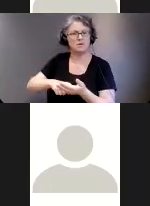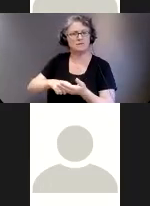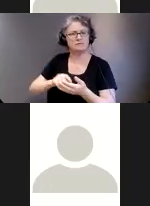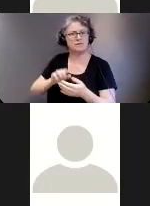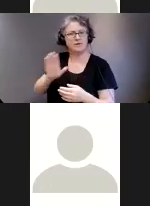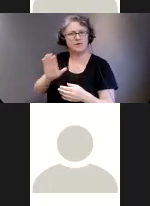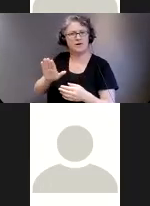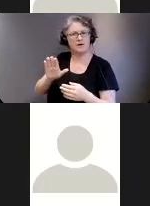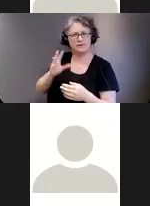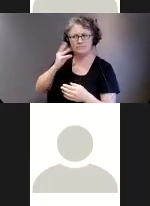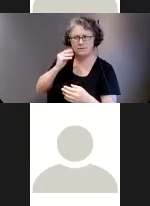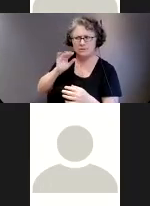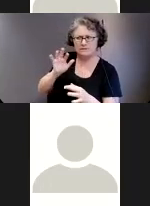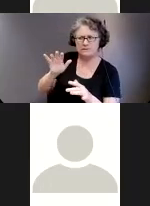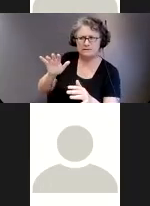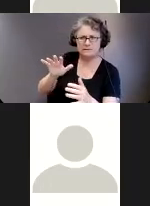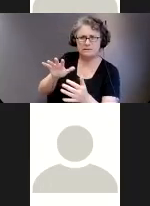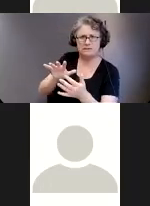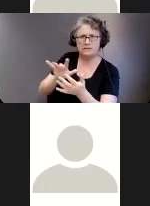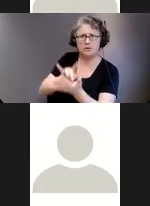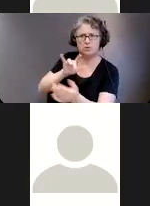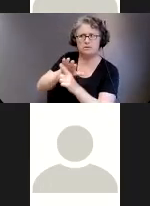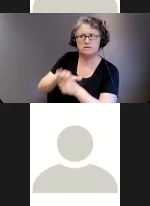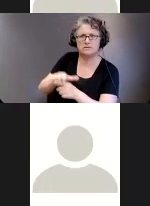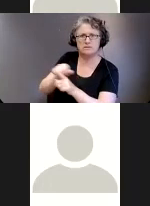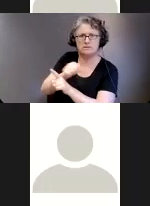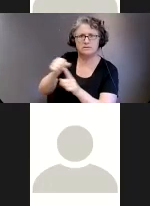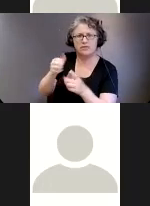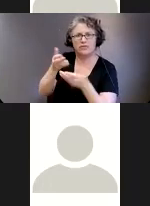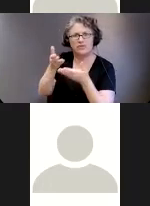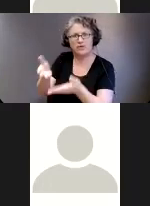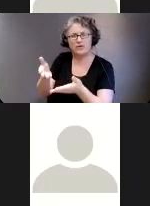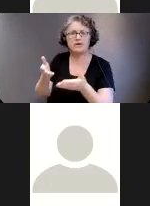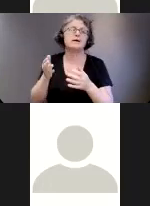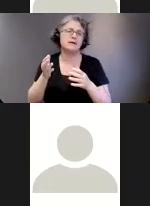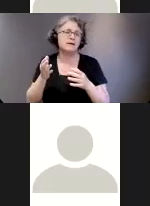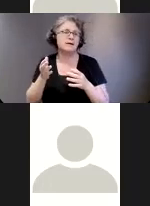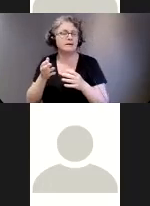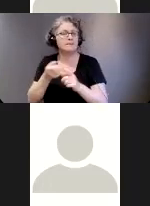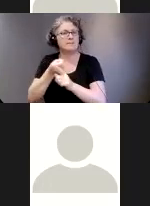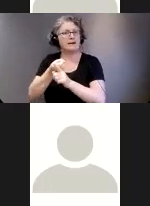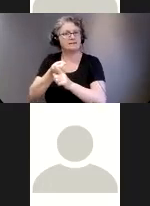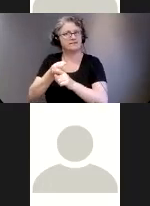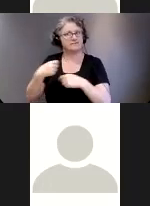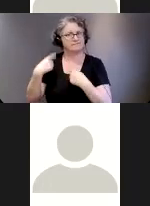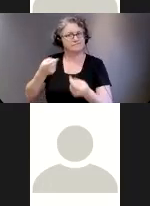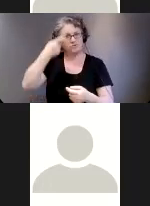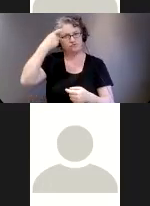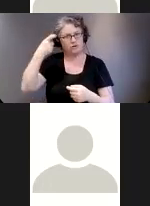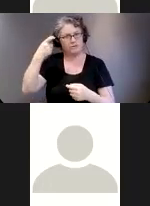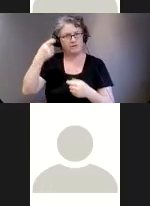of abuse against older women. And really the unique impacts of that compounded trauma throughout the